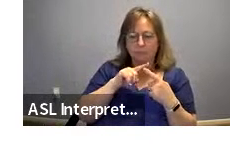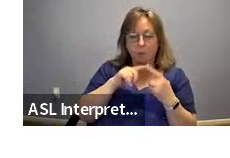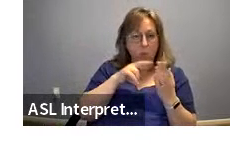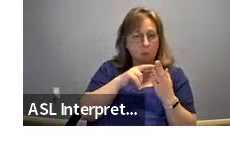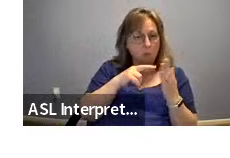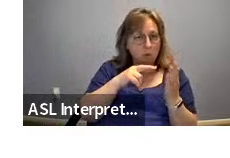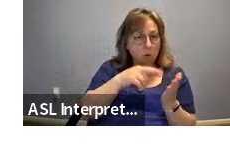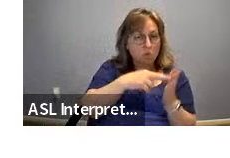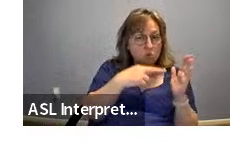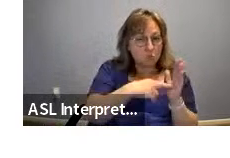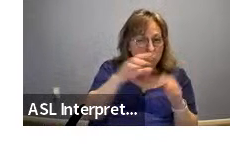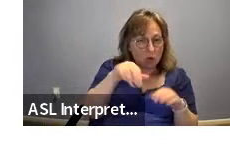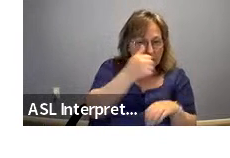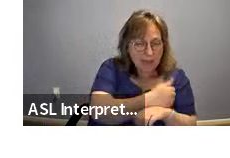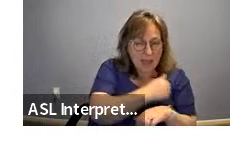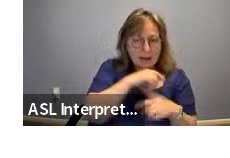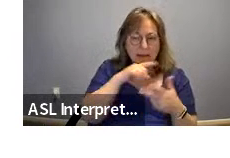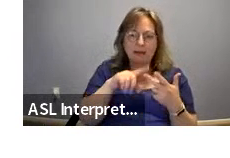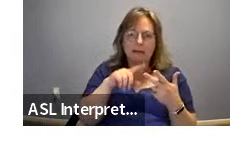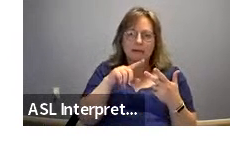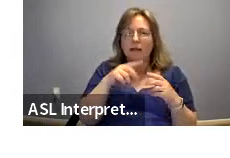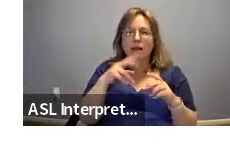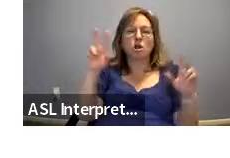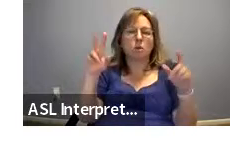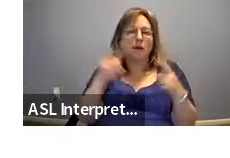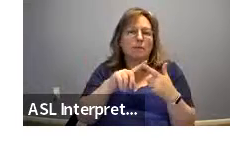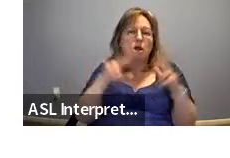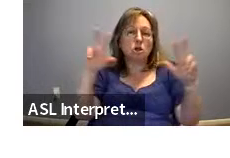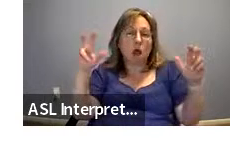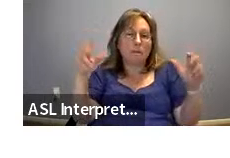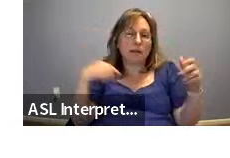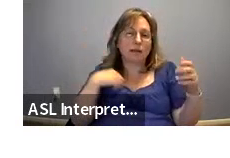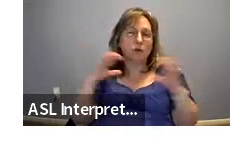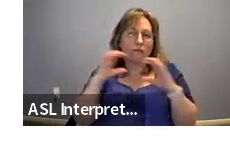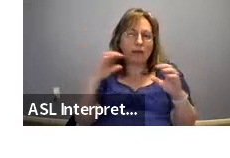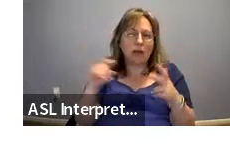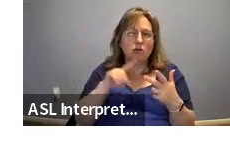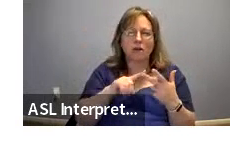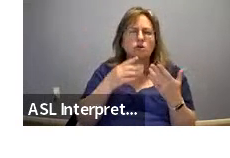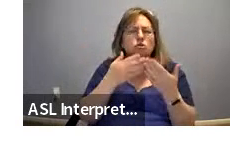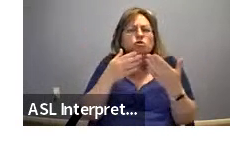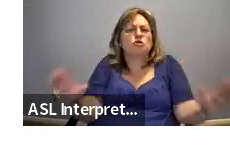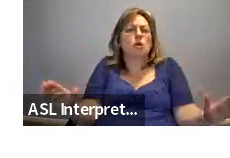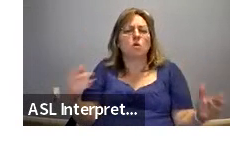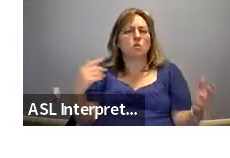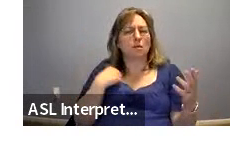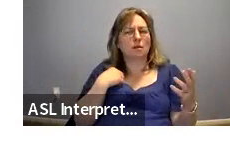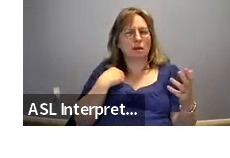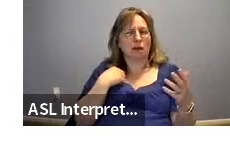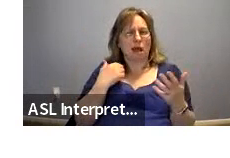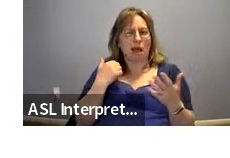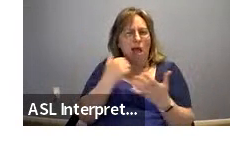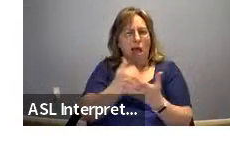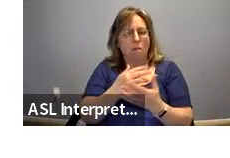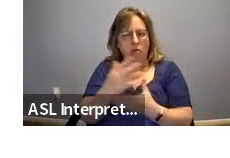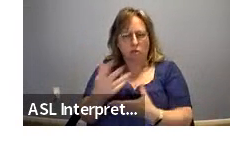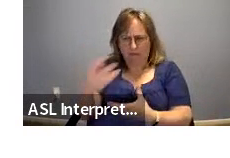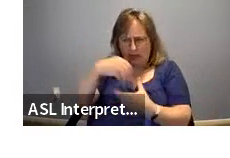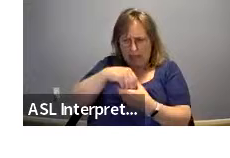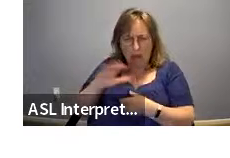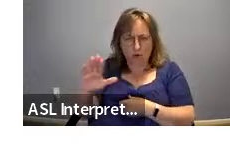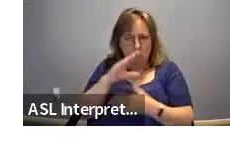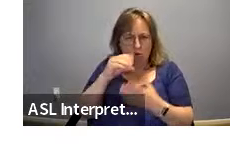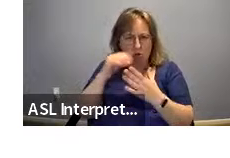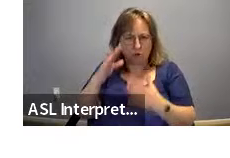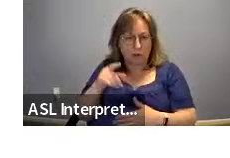setting, topics of conversation, and just generally keeping your students engaged and you aware of